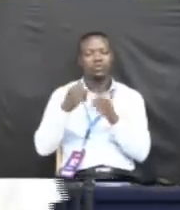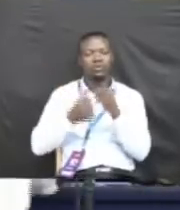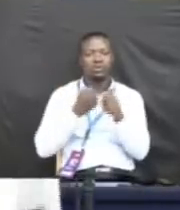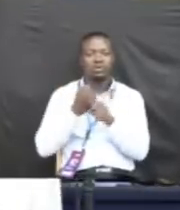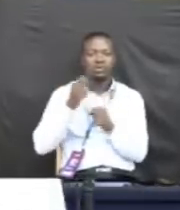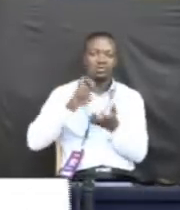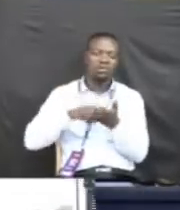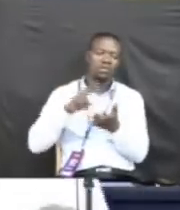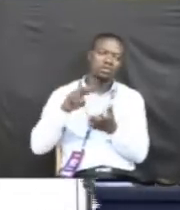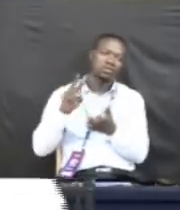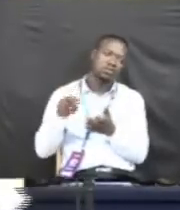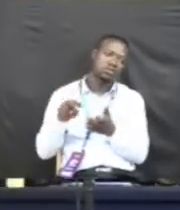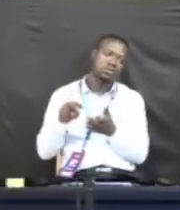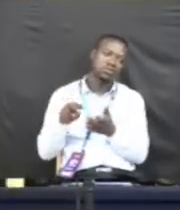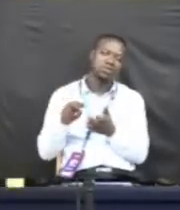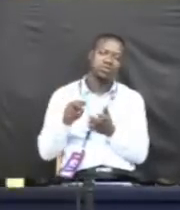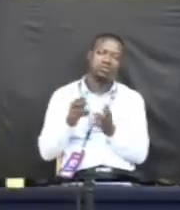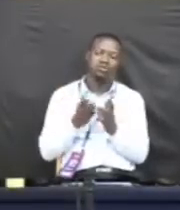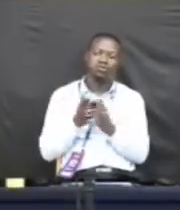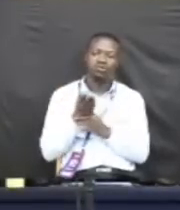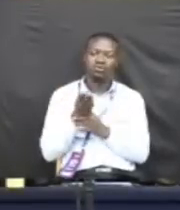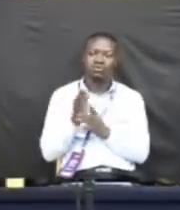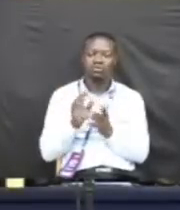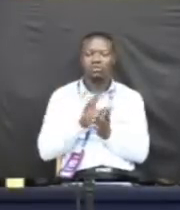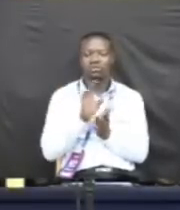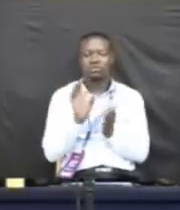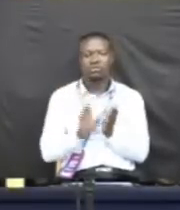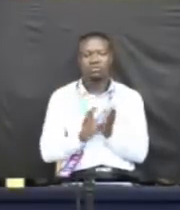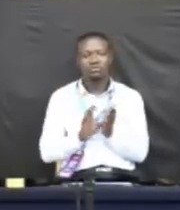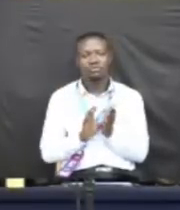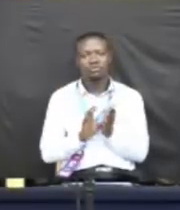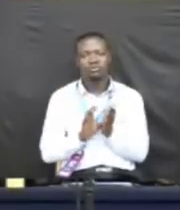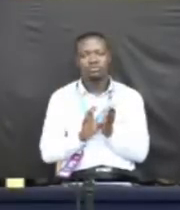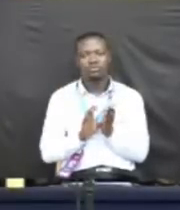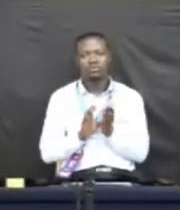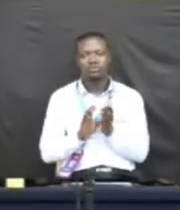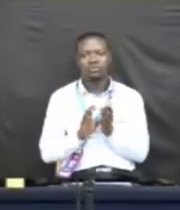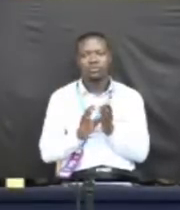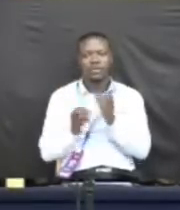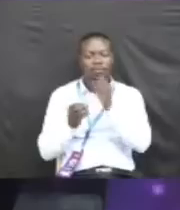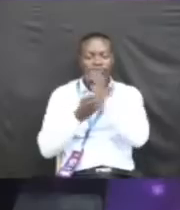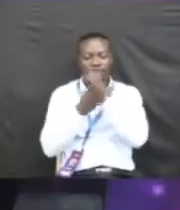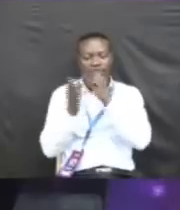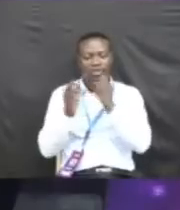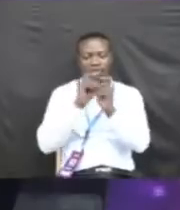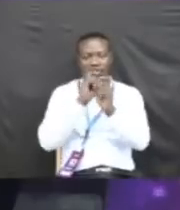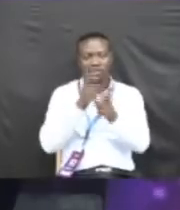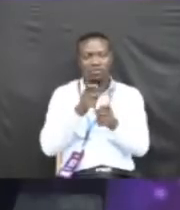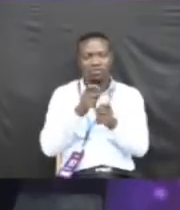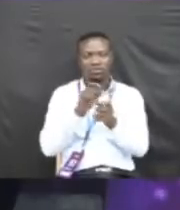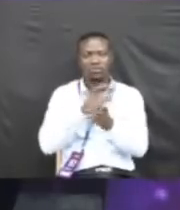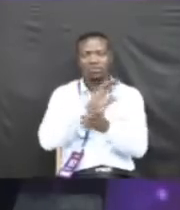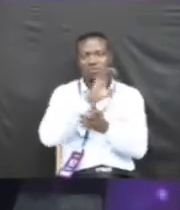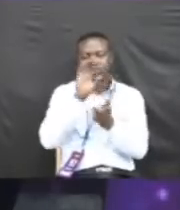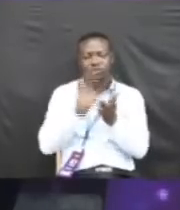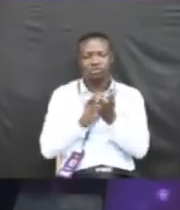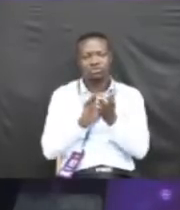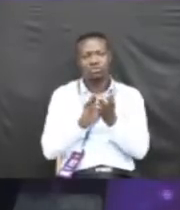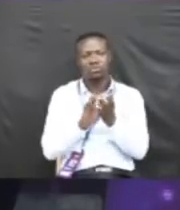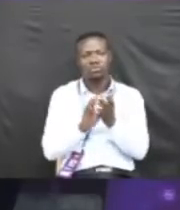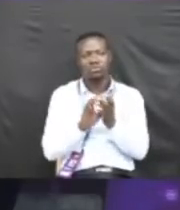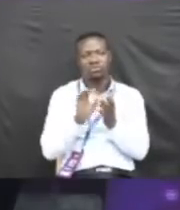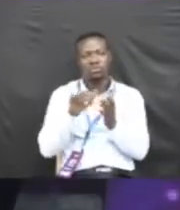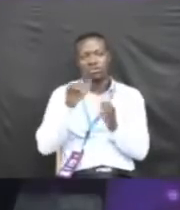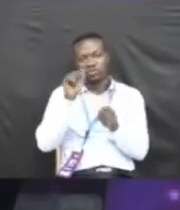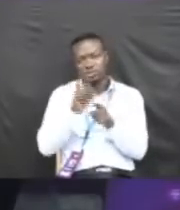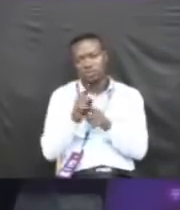2020 2023 during the central media awards central region that is our